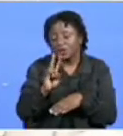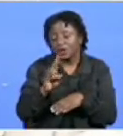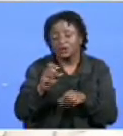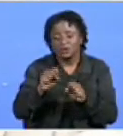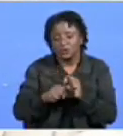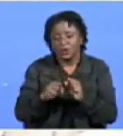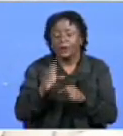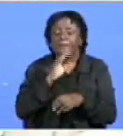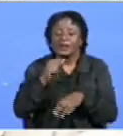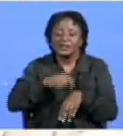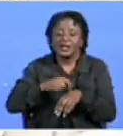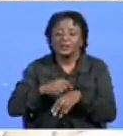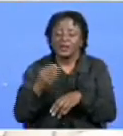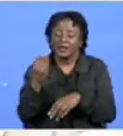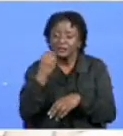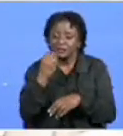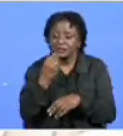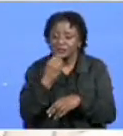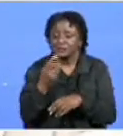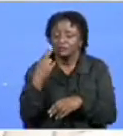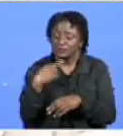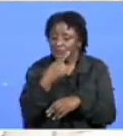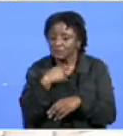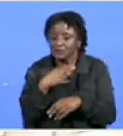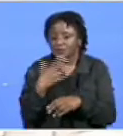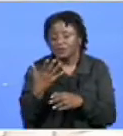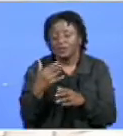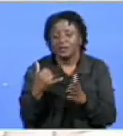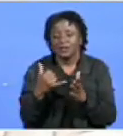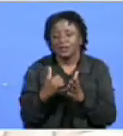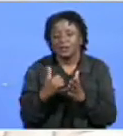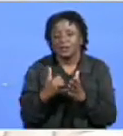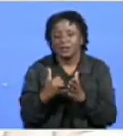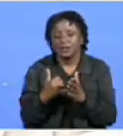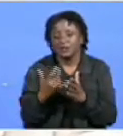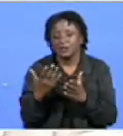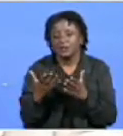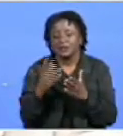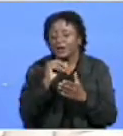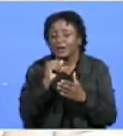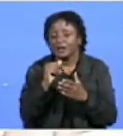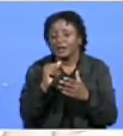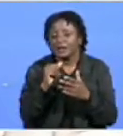way, probably limiting us to probably just a few hours for our reception.